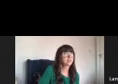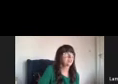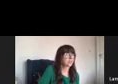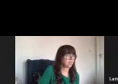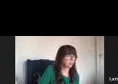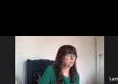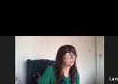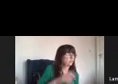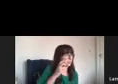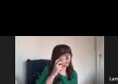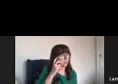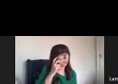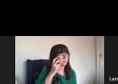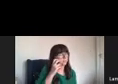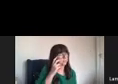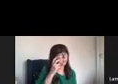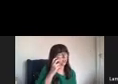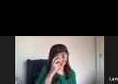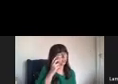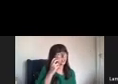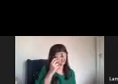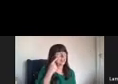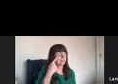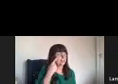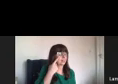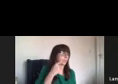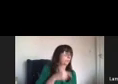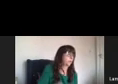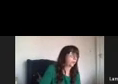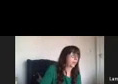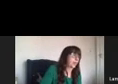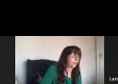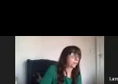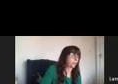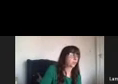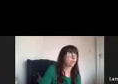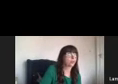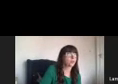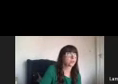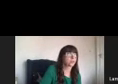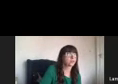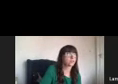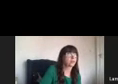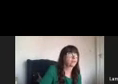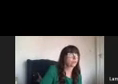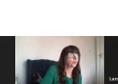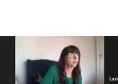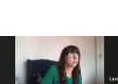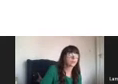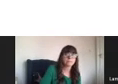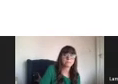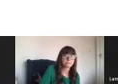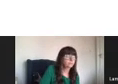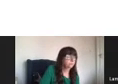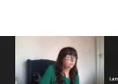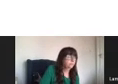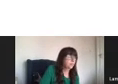government? Our devolved countries are leading examples at the model, are role models for the way